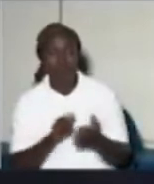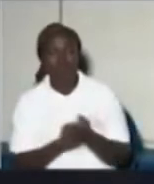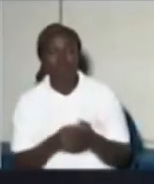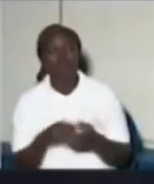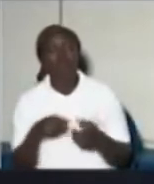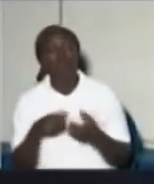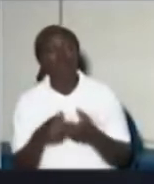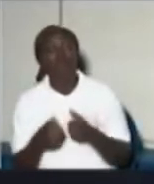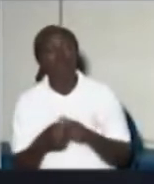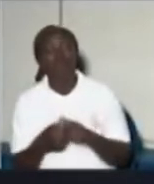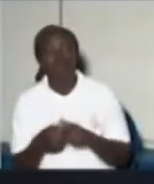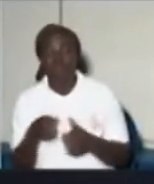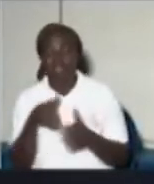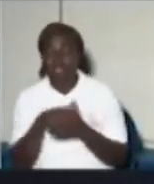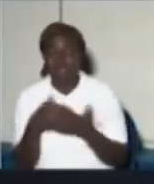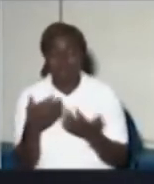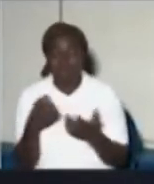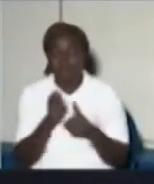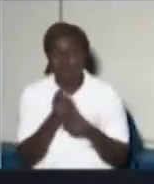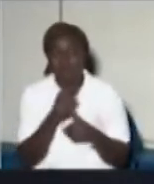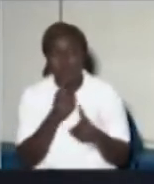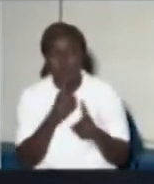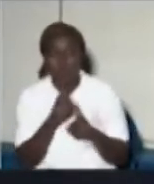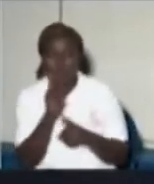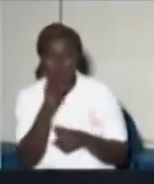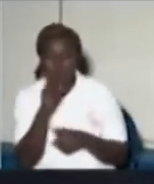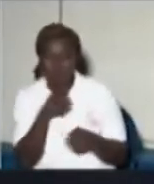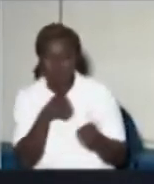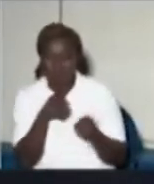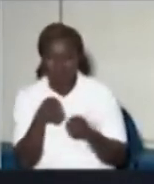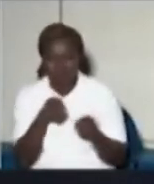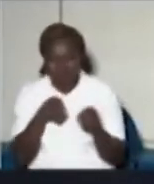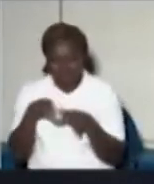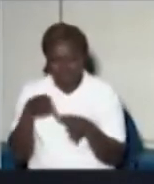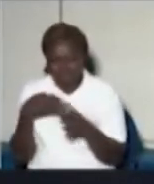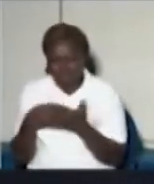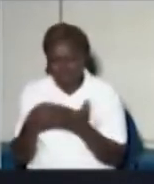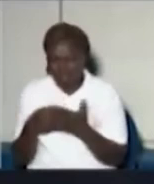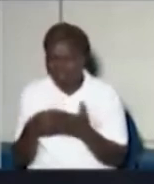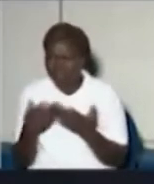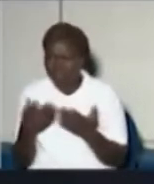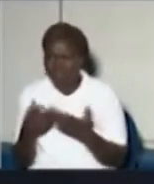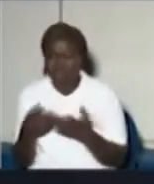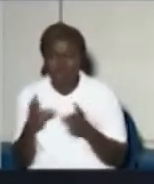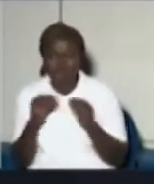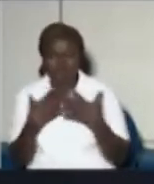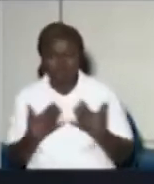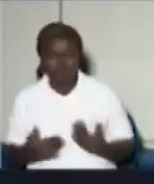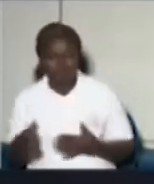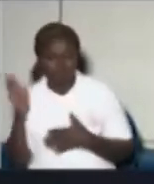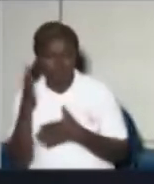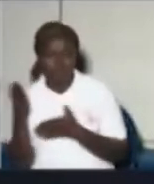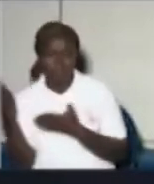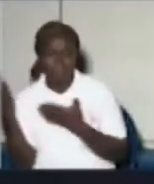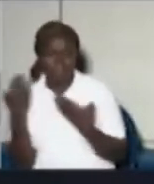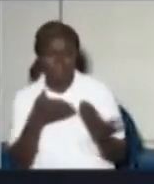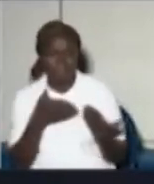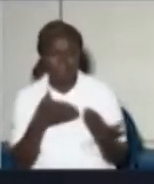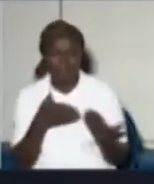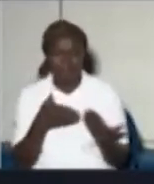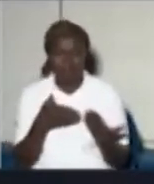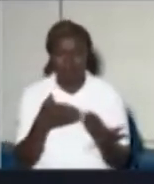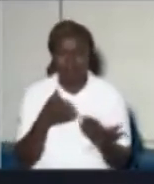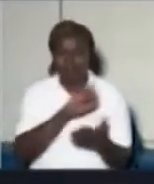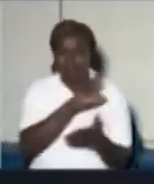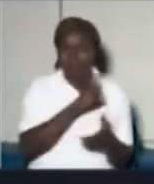a situation where you fix prices, you are indirectly telling people not to come, because nobody will bring his a capital into a